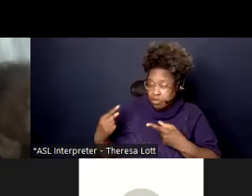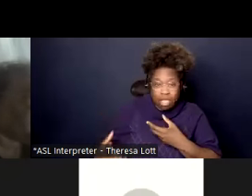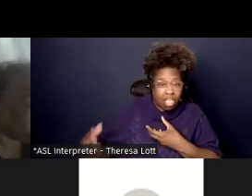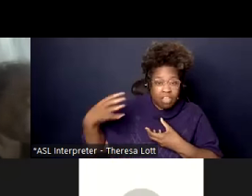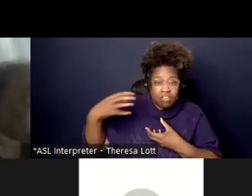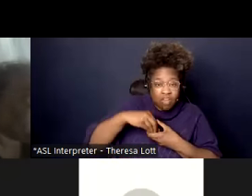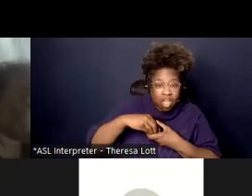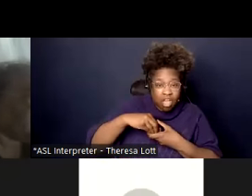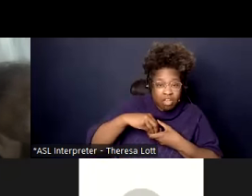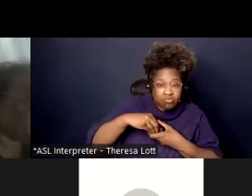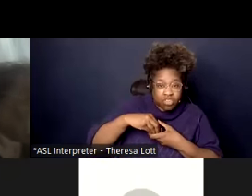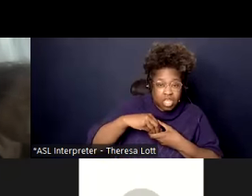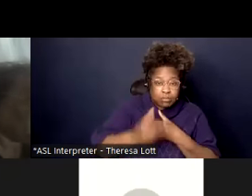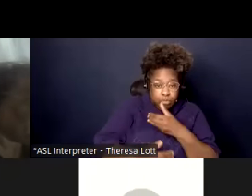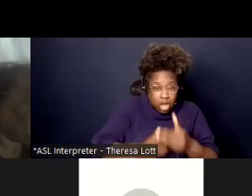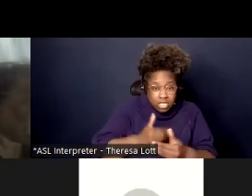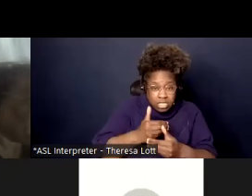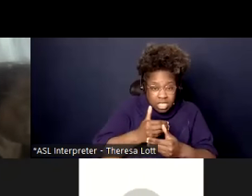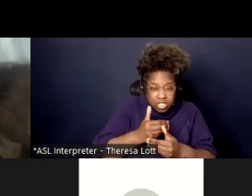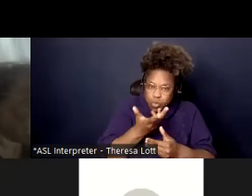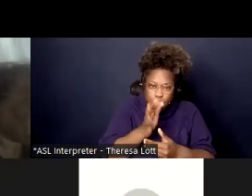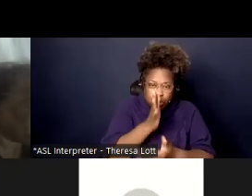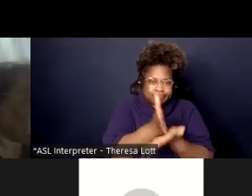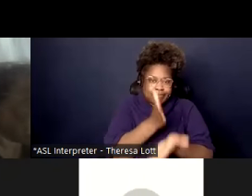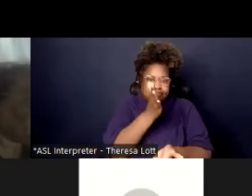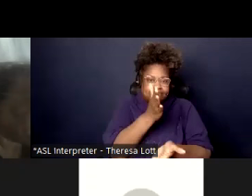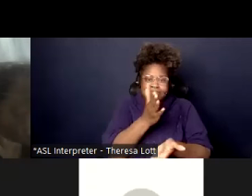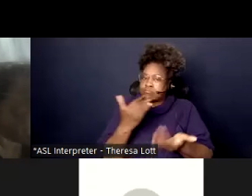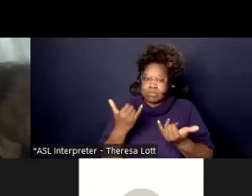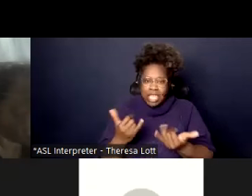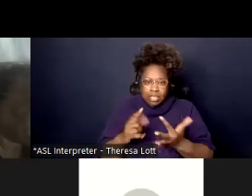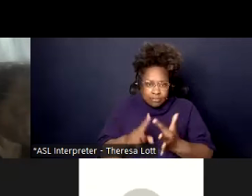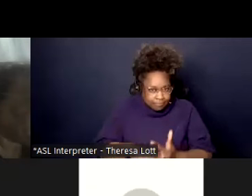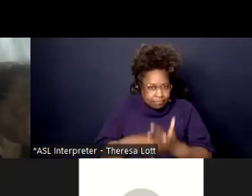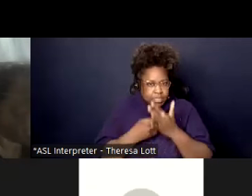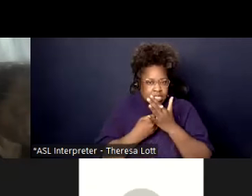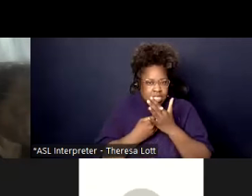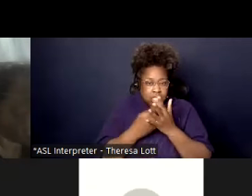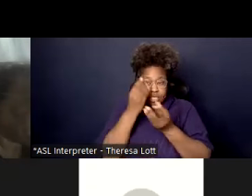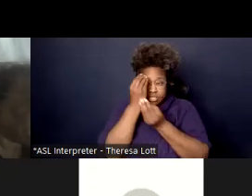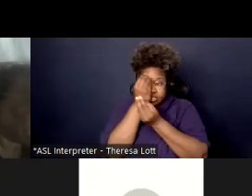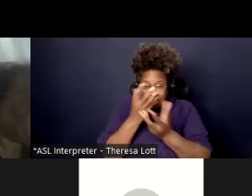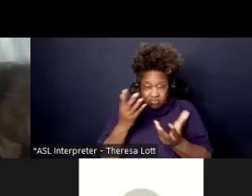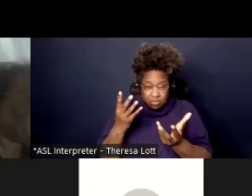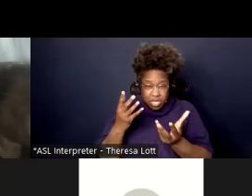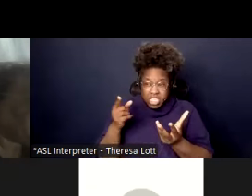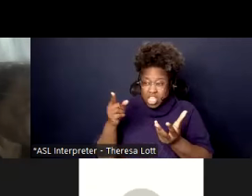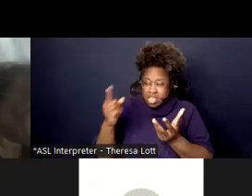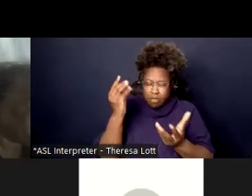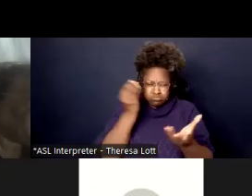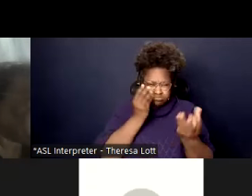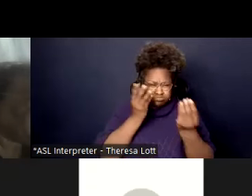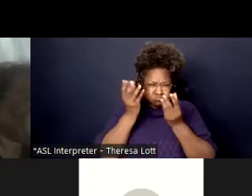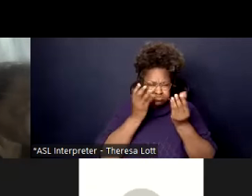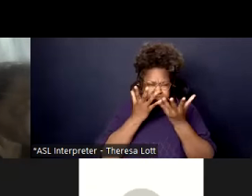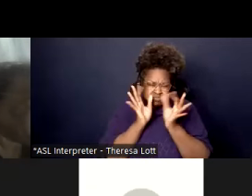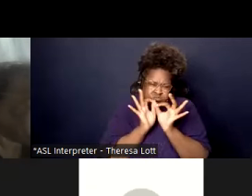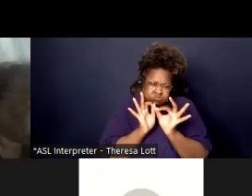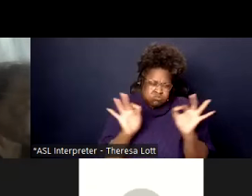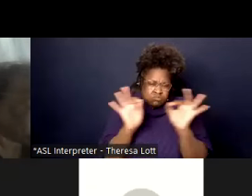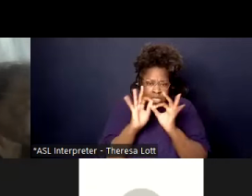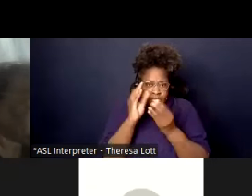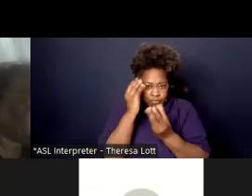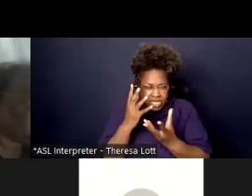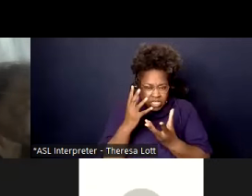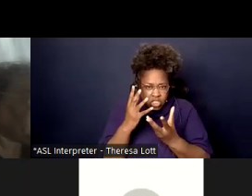stop. This is the beginning. We've gotten a great deal of information that's so useful for us, but we're trying to